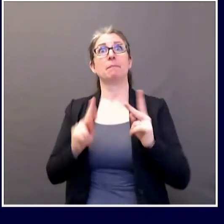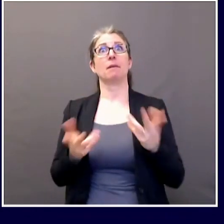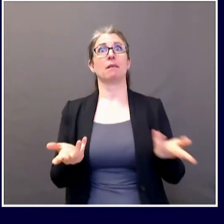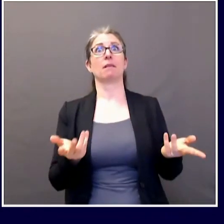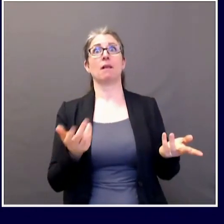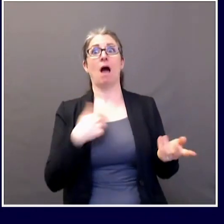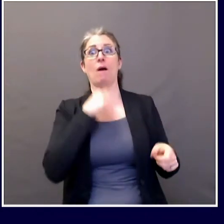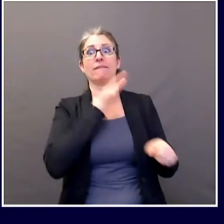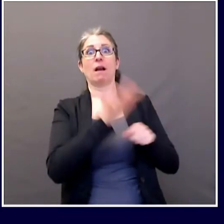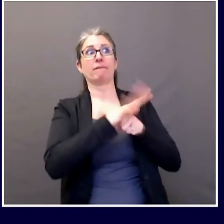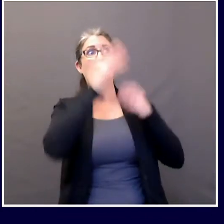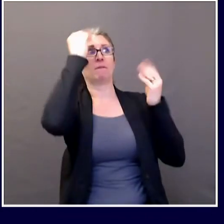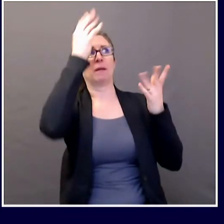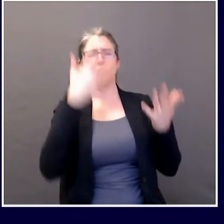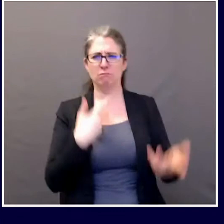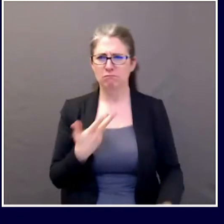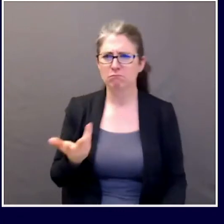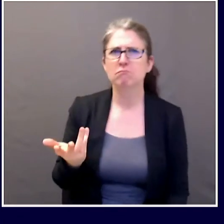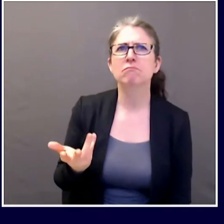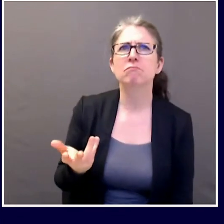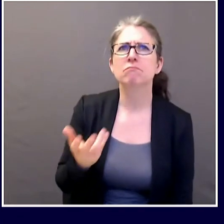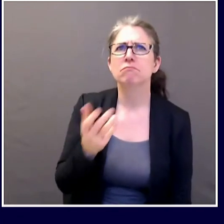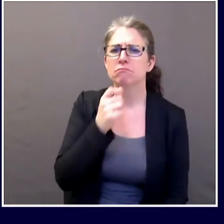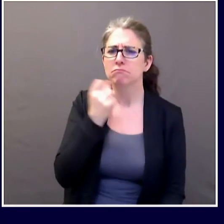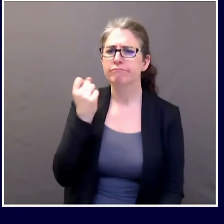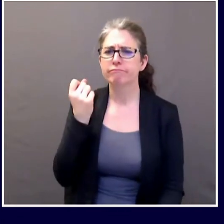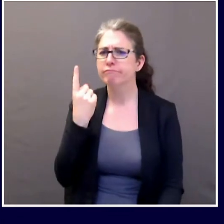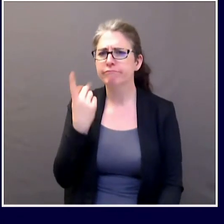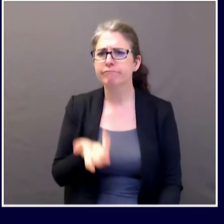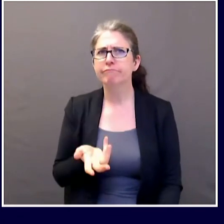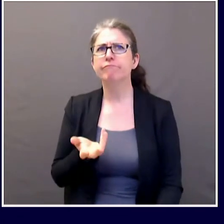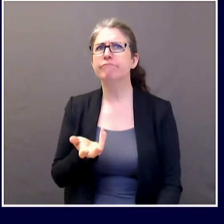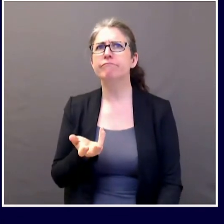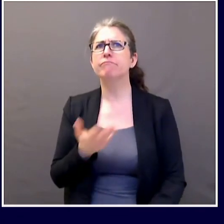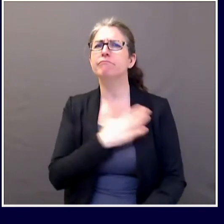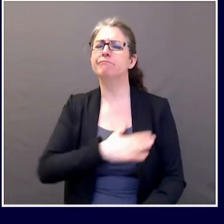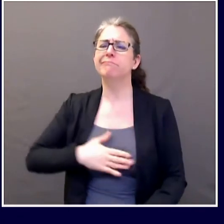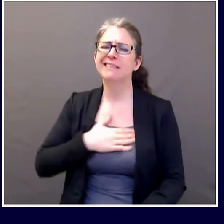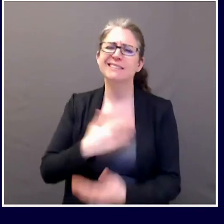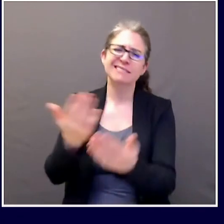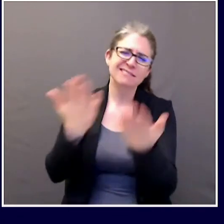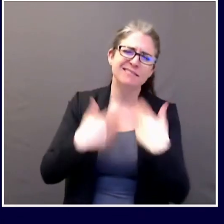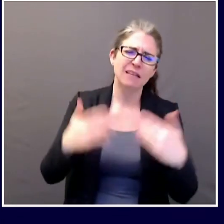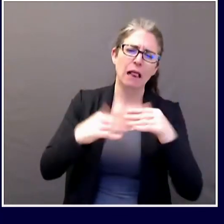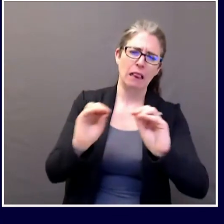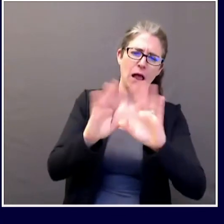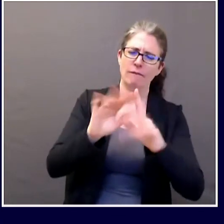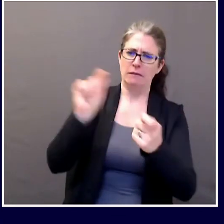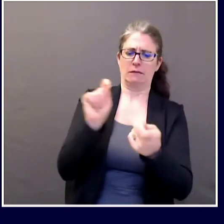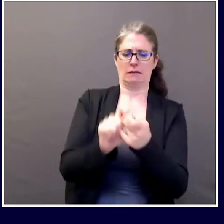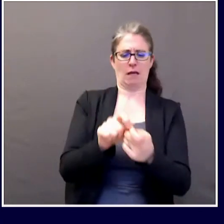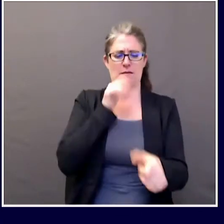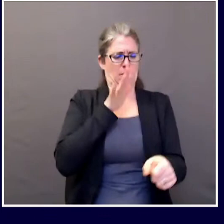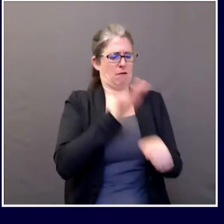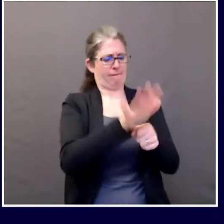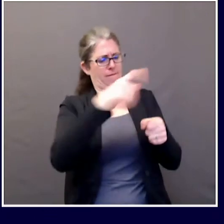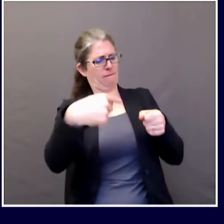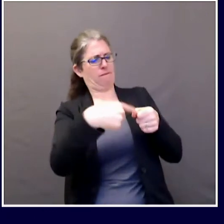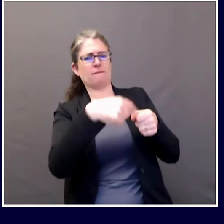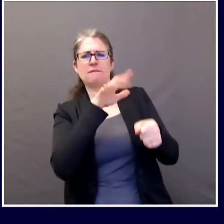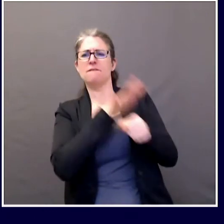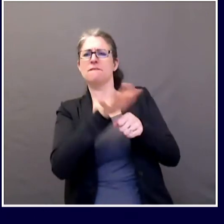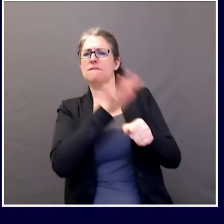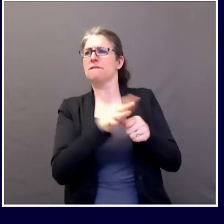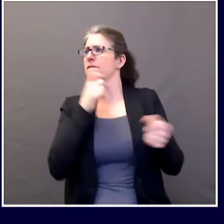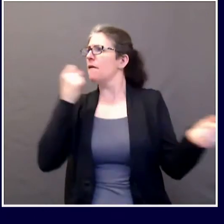reason from time to time I've answered questions that directly come into me or my team via email or from social media. All